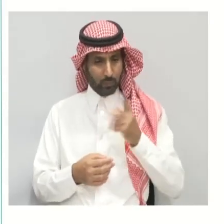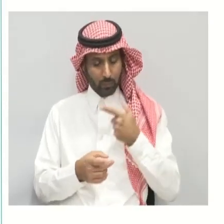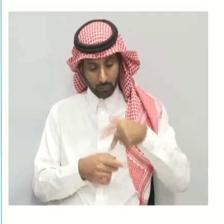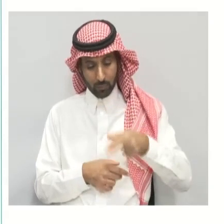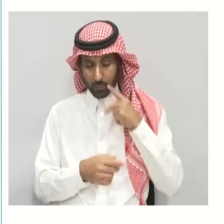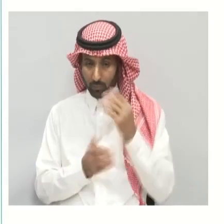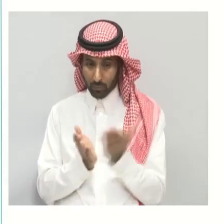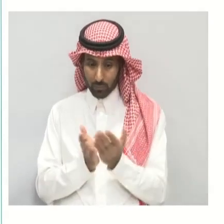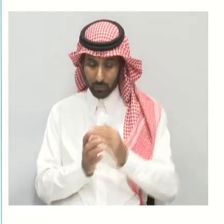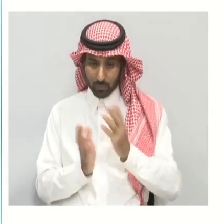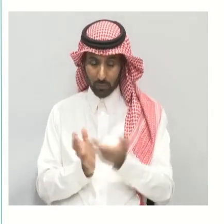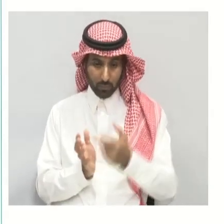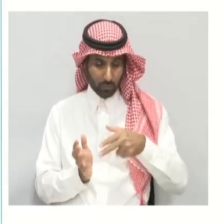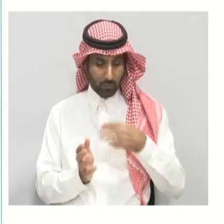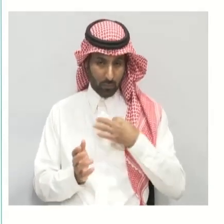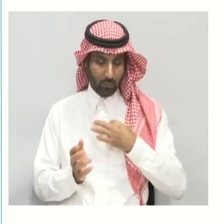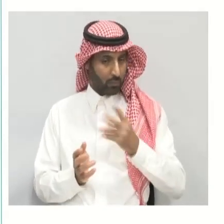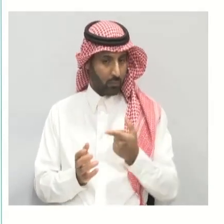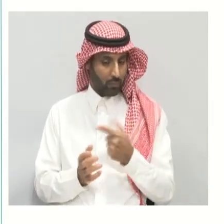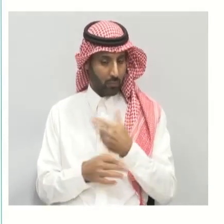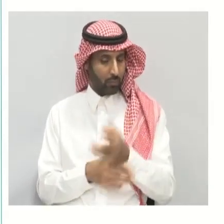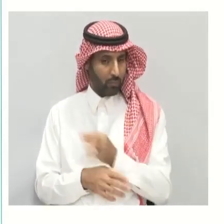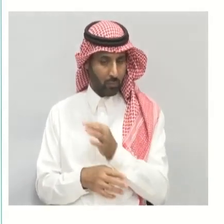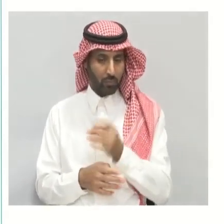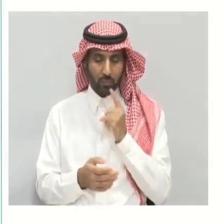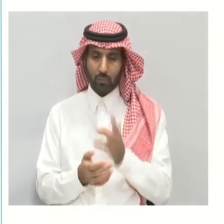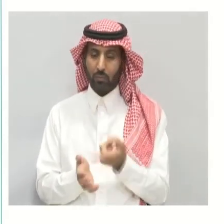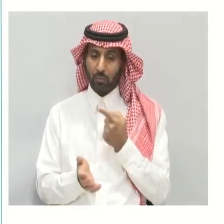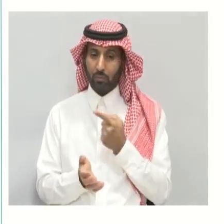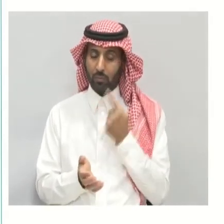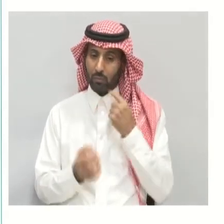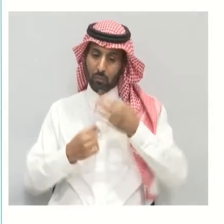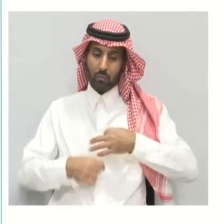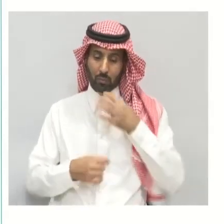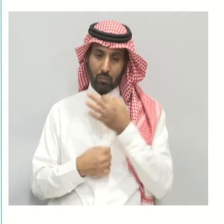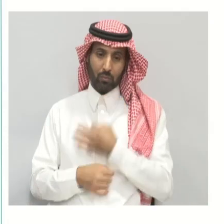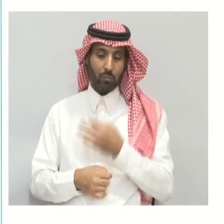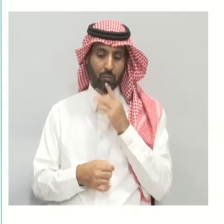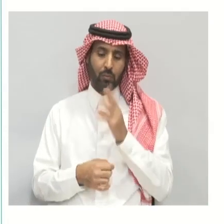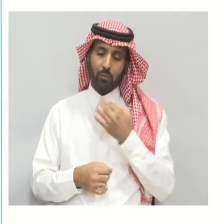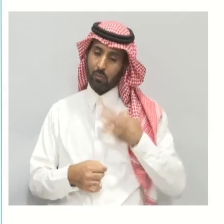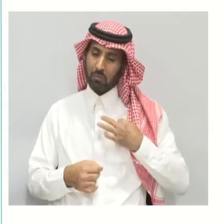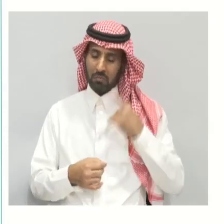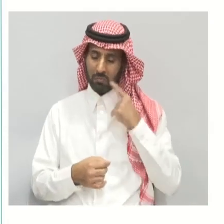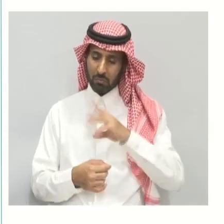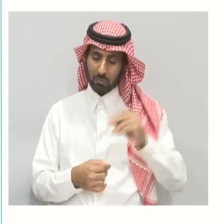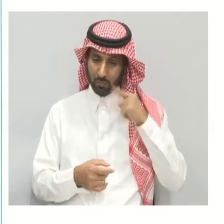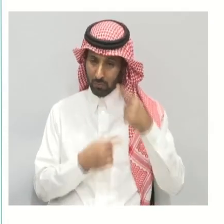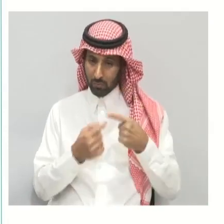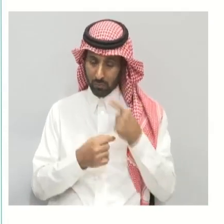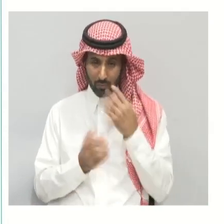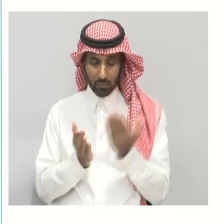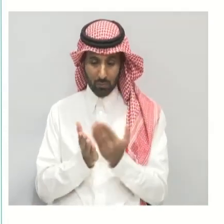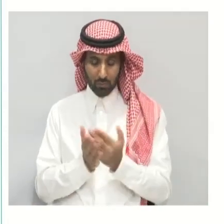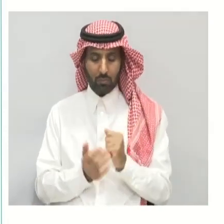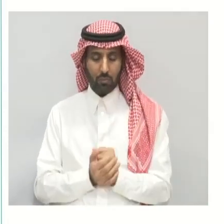a unified answer. We either wear here in our country, we either wear a uniform or a thobe. This is as a formal